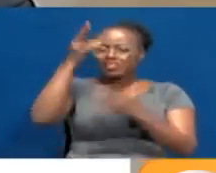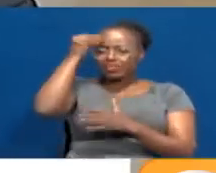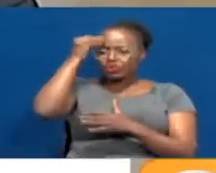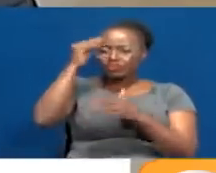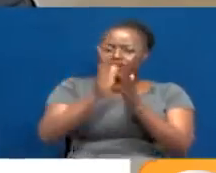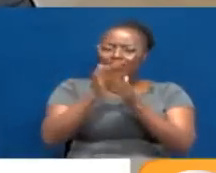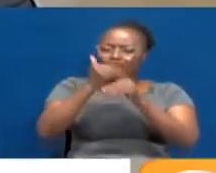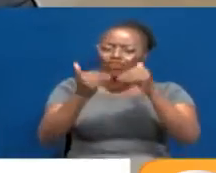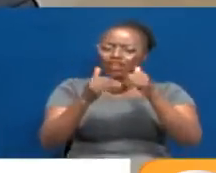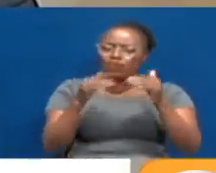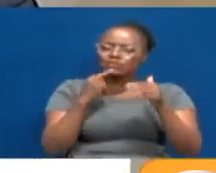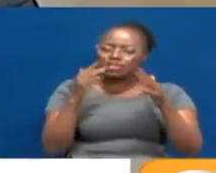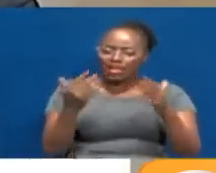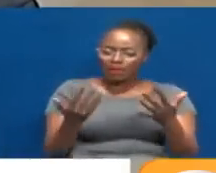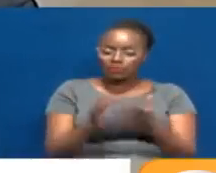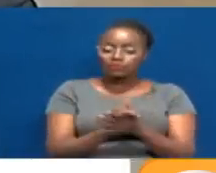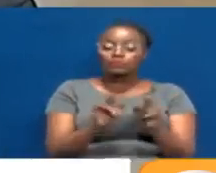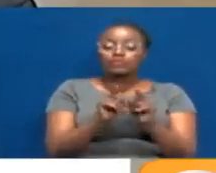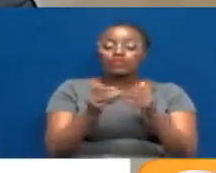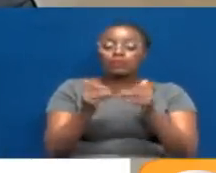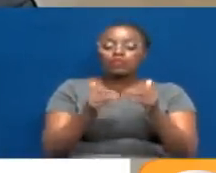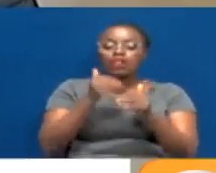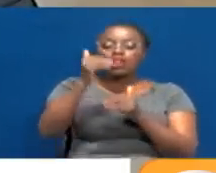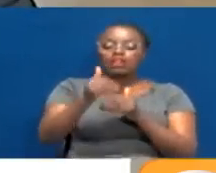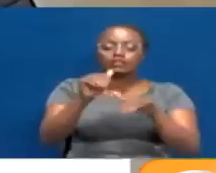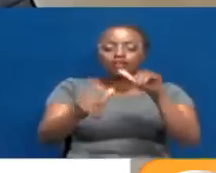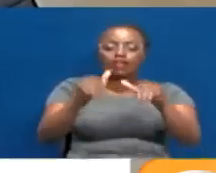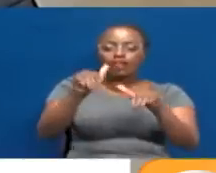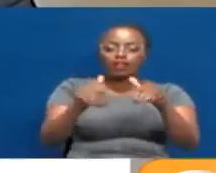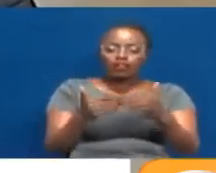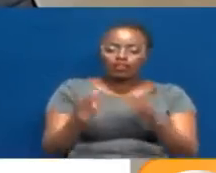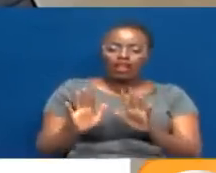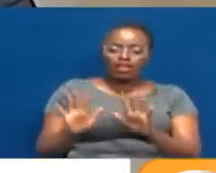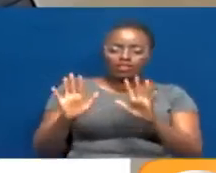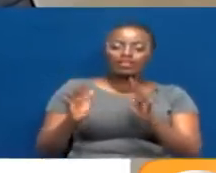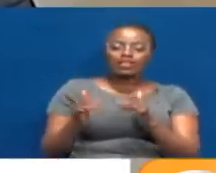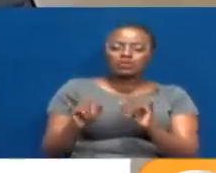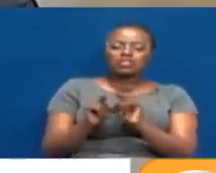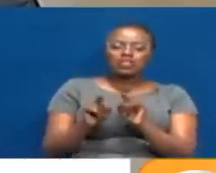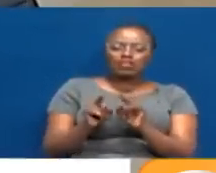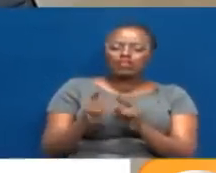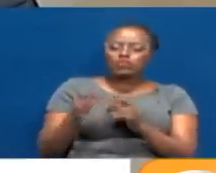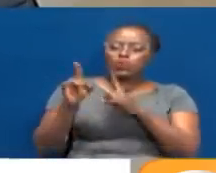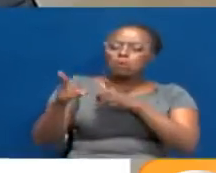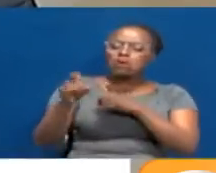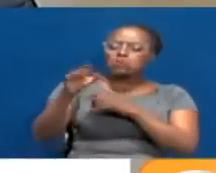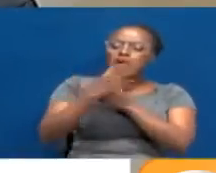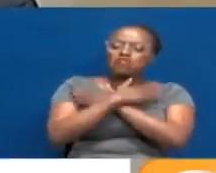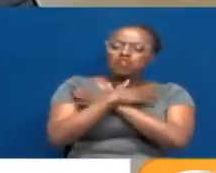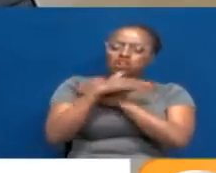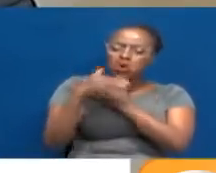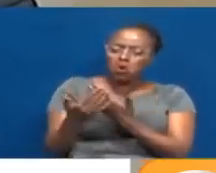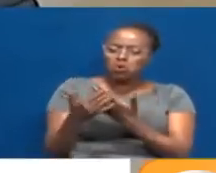infrastructure? Put it this way, as we head to the general election, resist the temptation to begrudge your friend, your neighbor, your